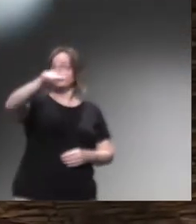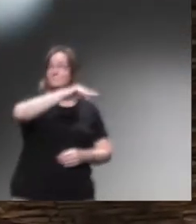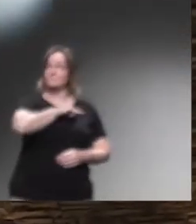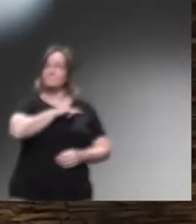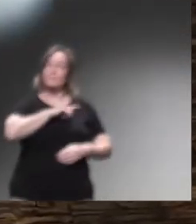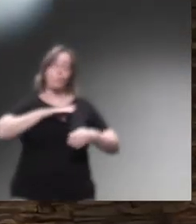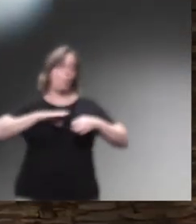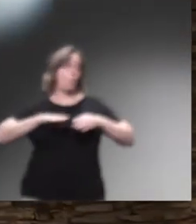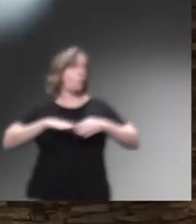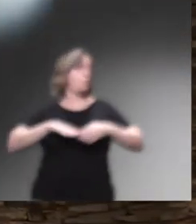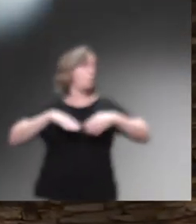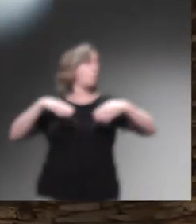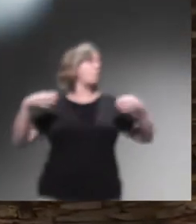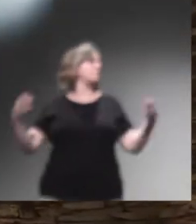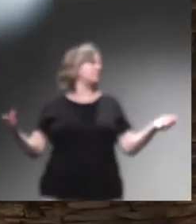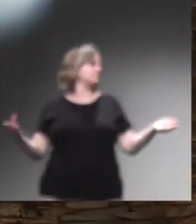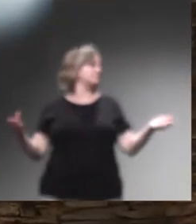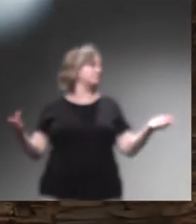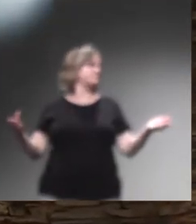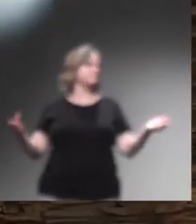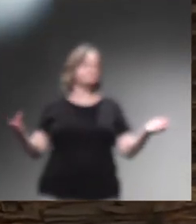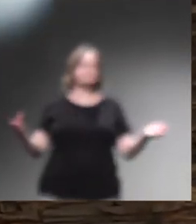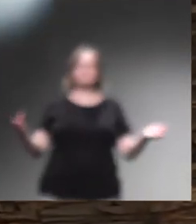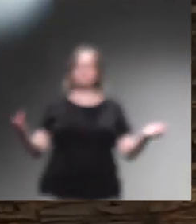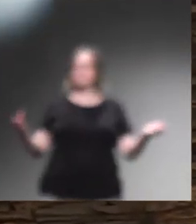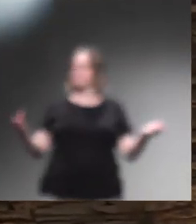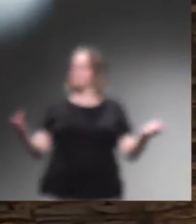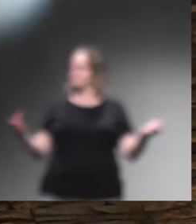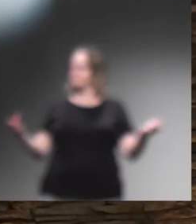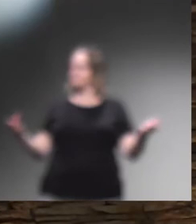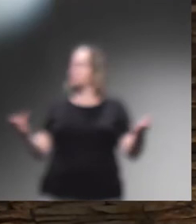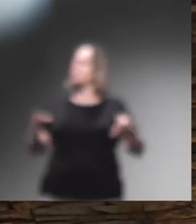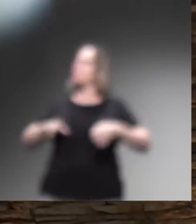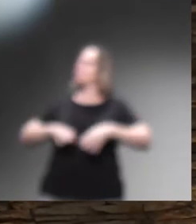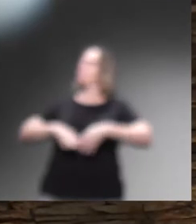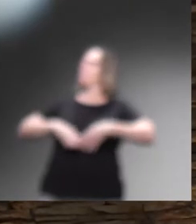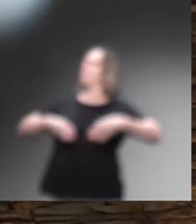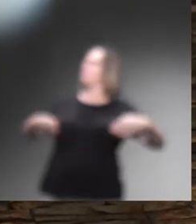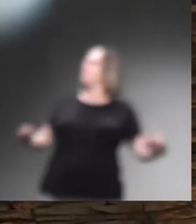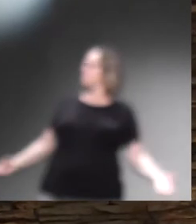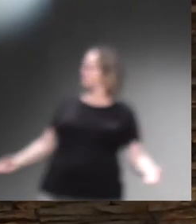When we are open to Spirit living through our lives,